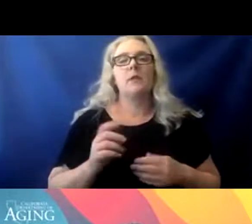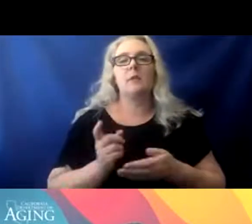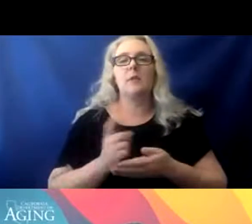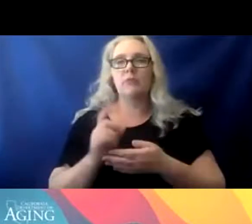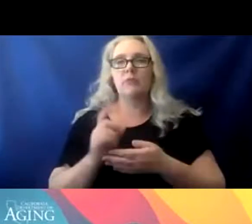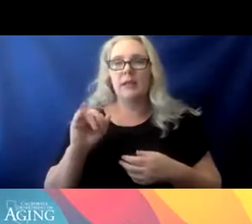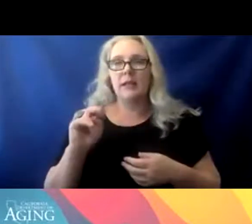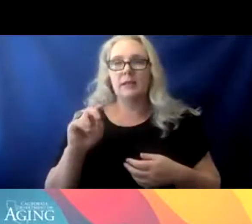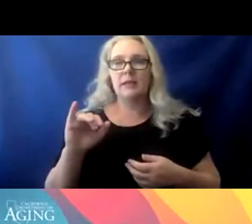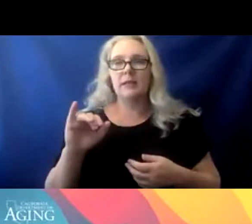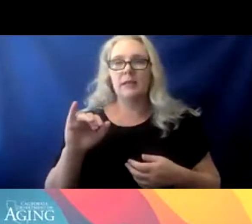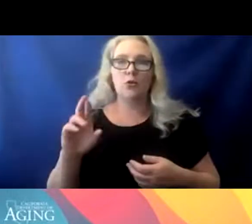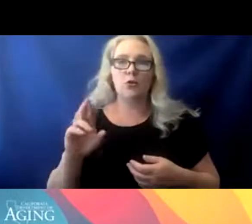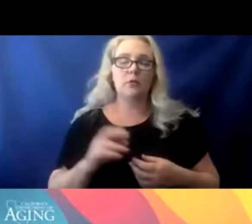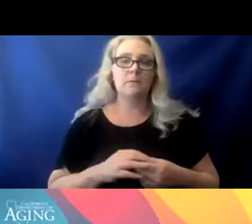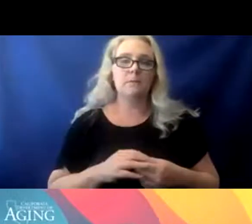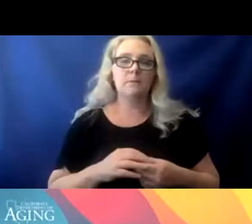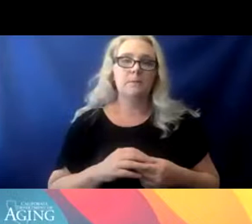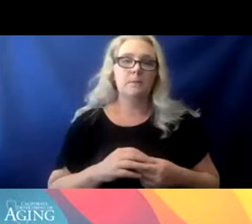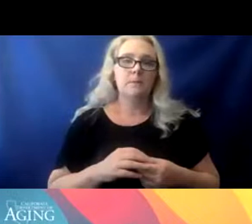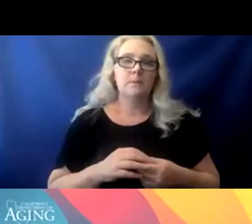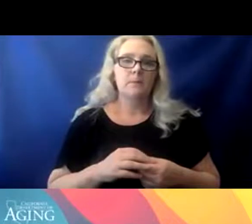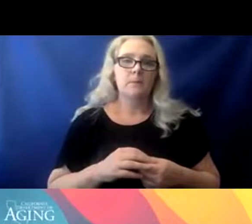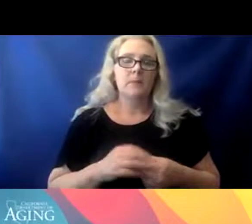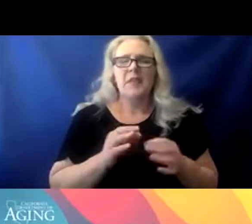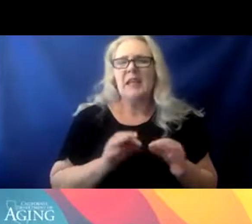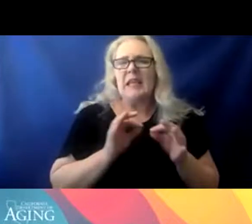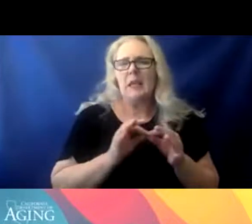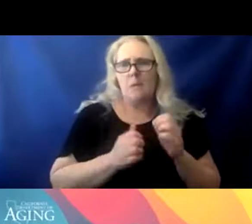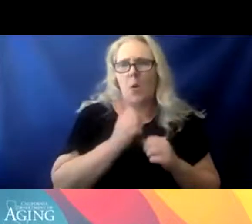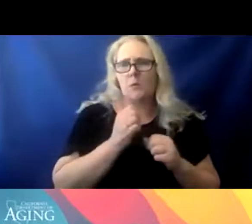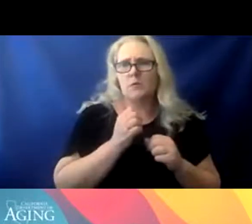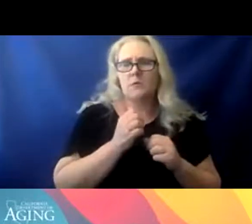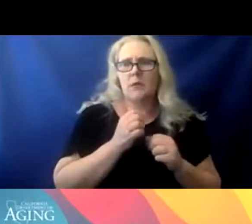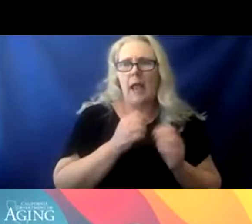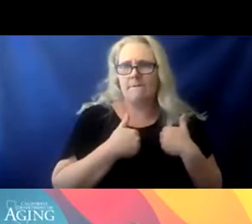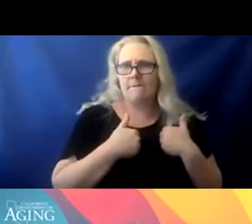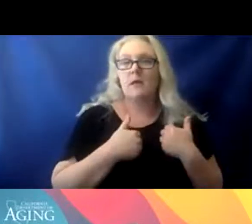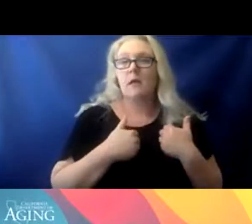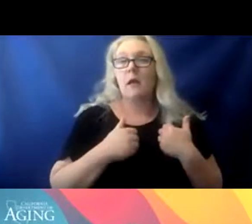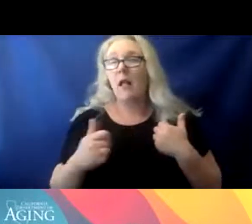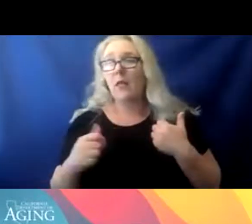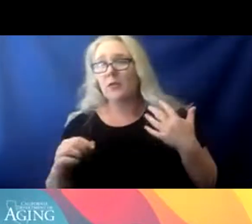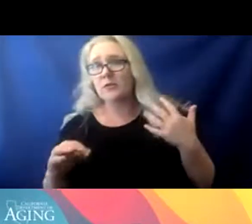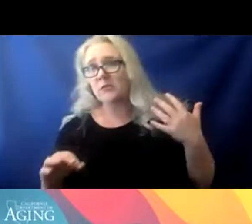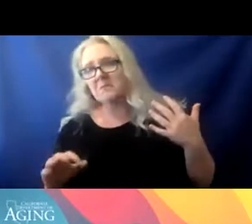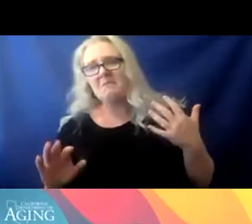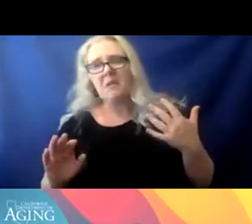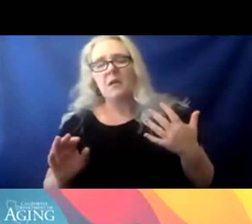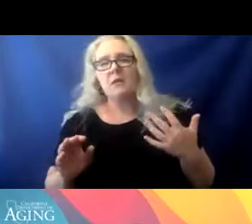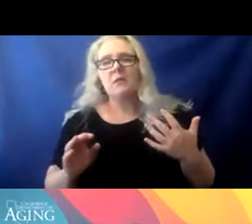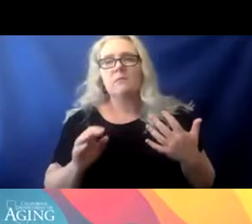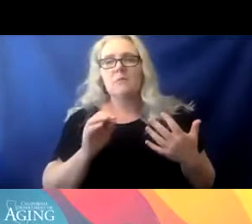some key indicators. So it doesn't reflect all the richness of data that's in the dashboard. It focuses on several